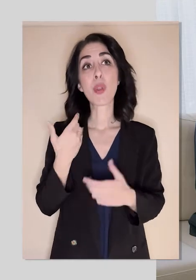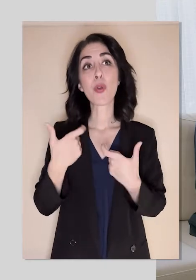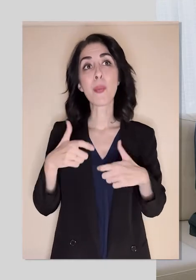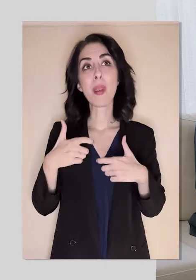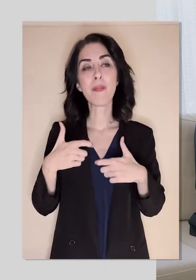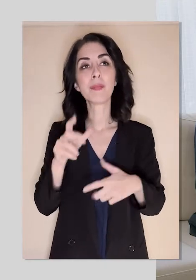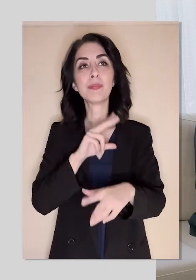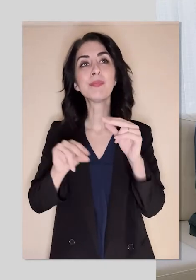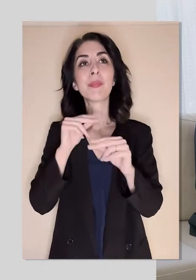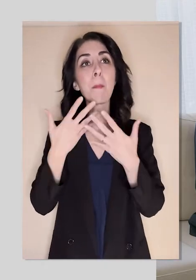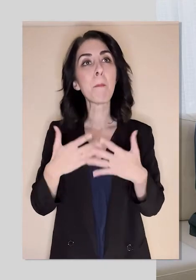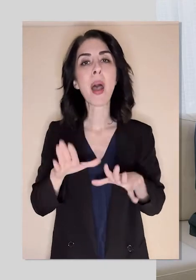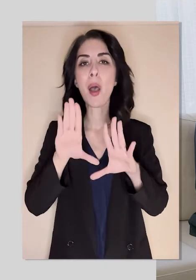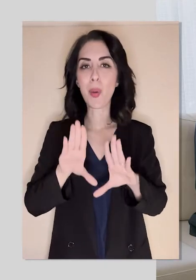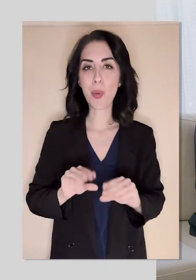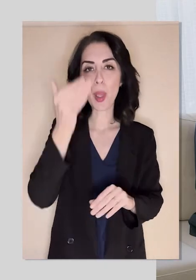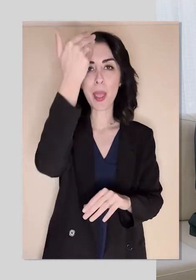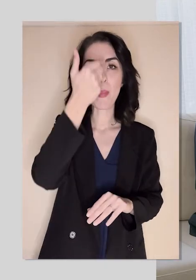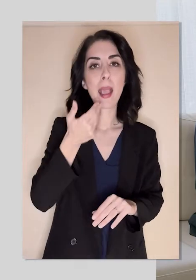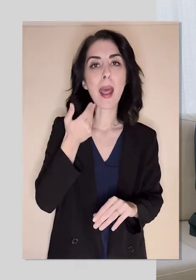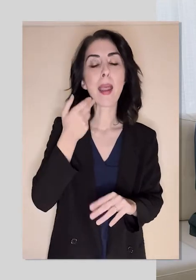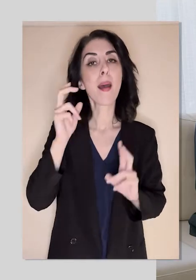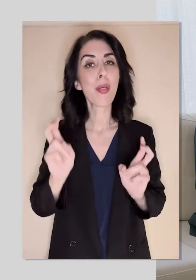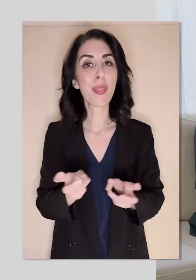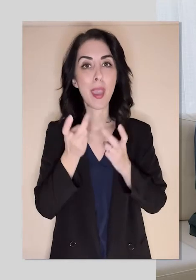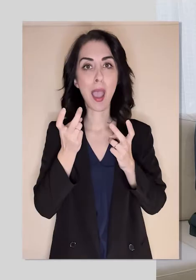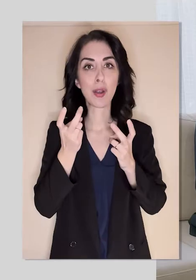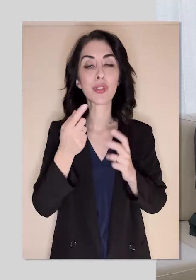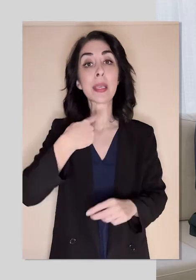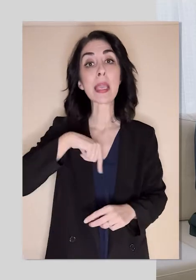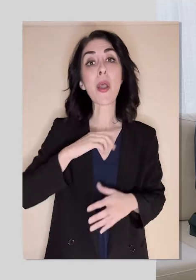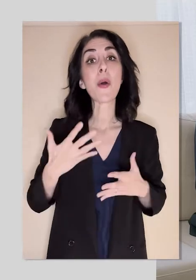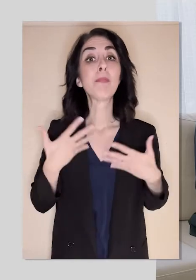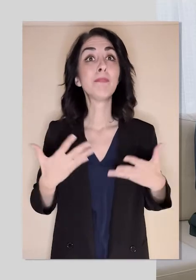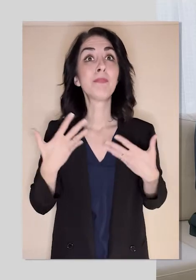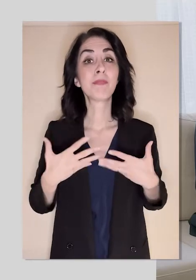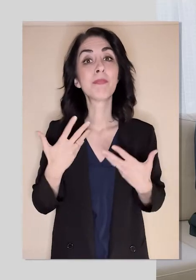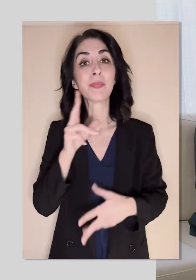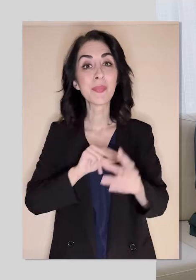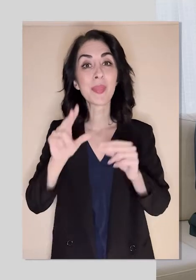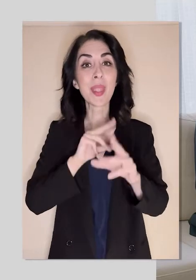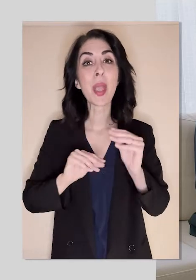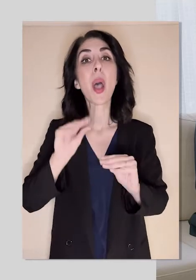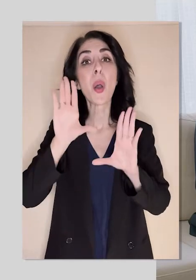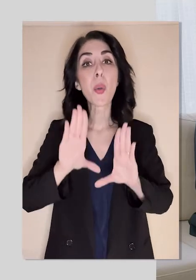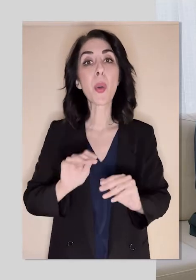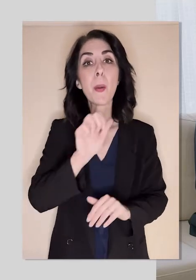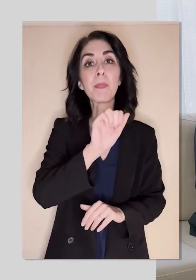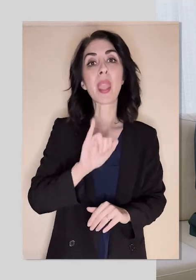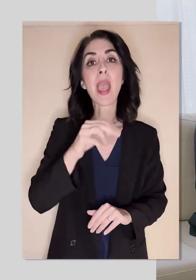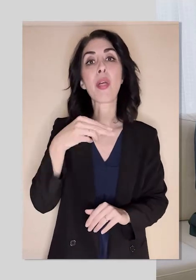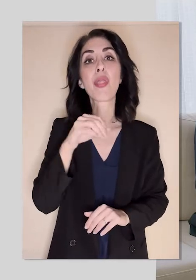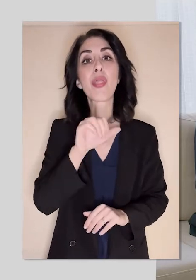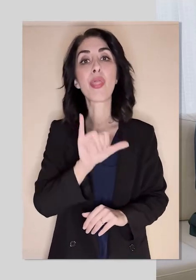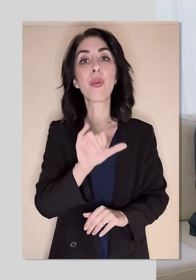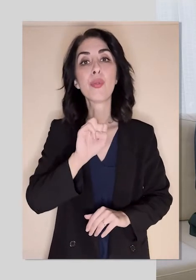about migraine, about diagnosing migraine, and I'm also glad we discussed vestibular migraine and migraine with aura